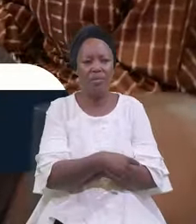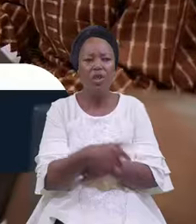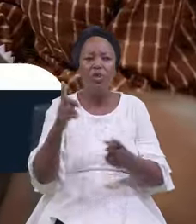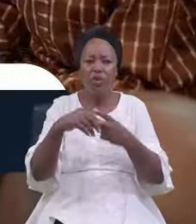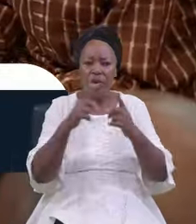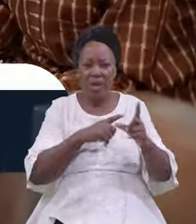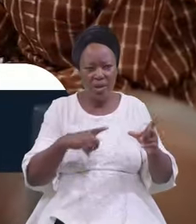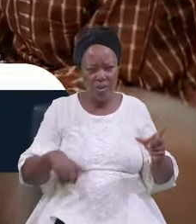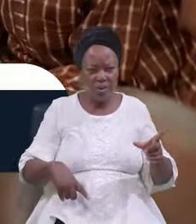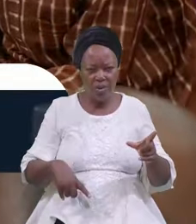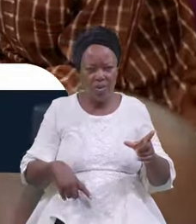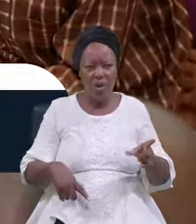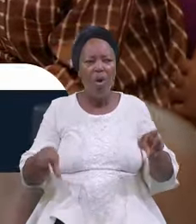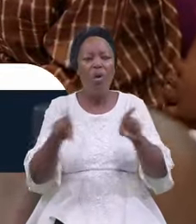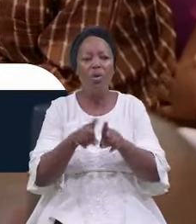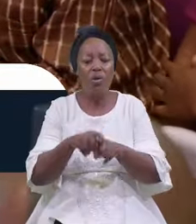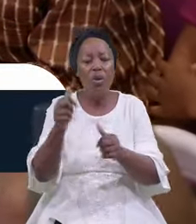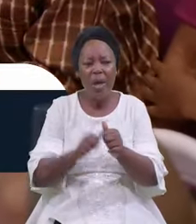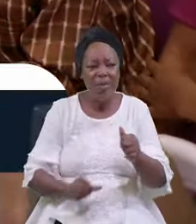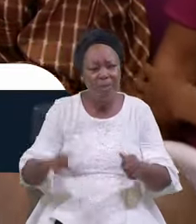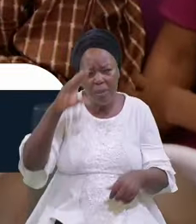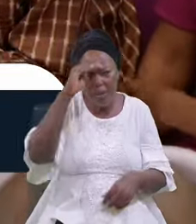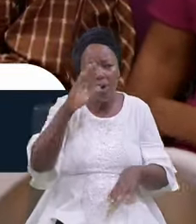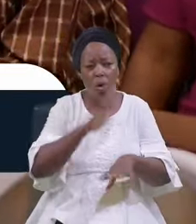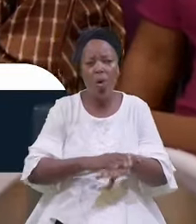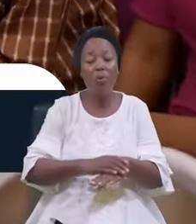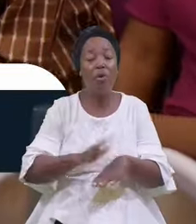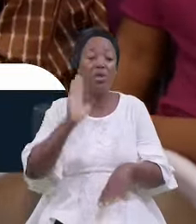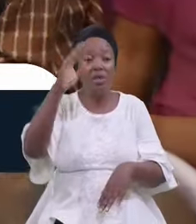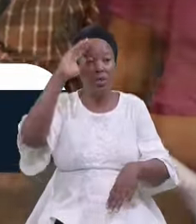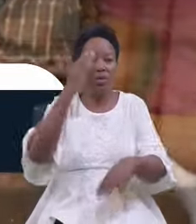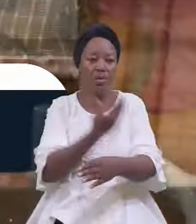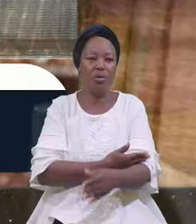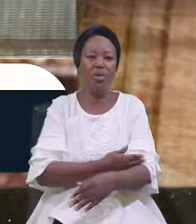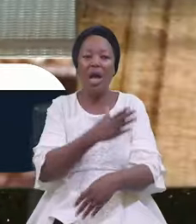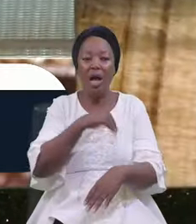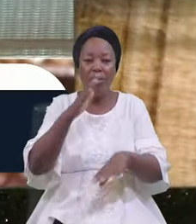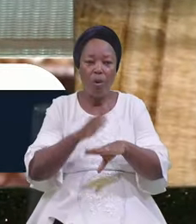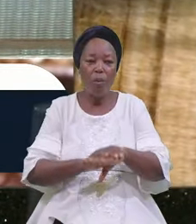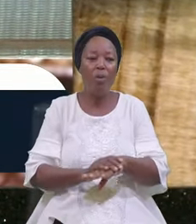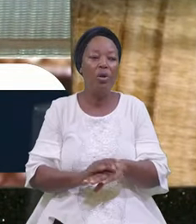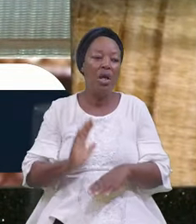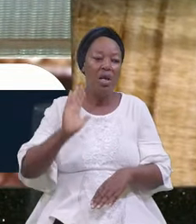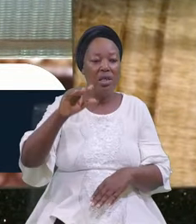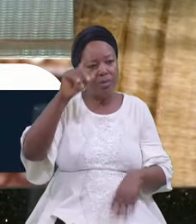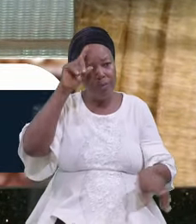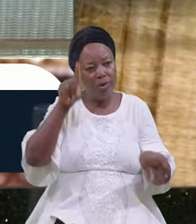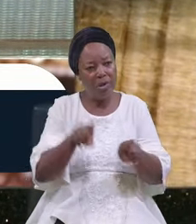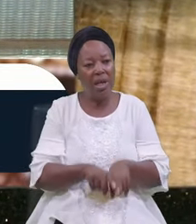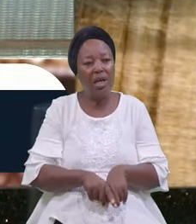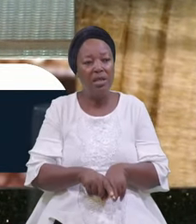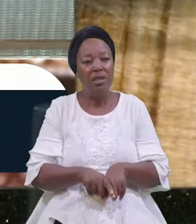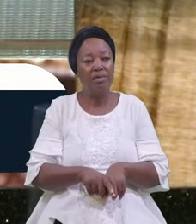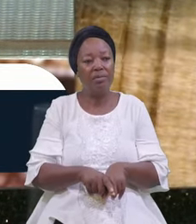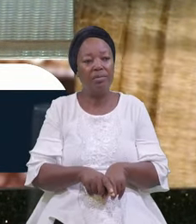Lord, even every man upon his son and upon his brother, that